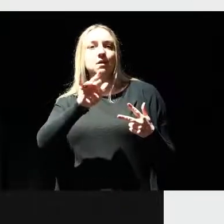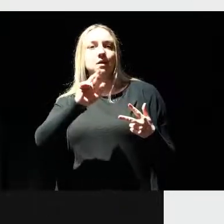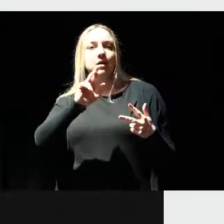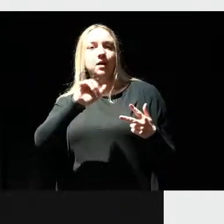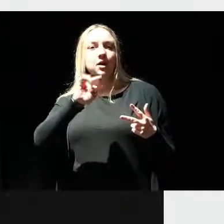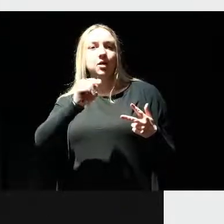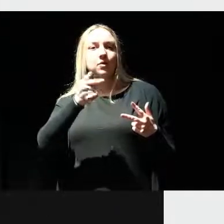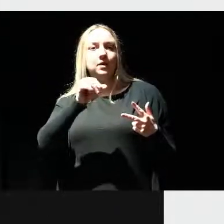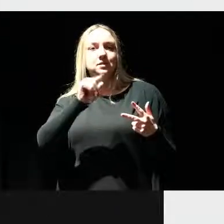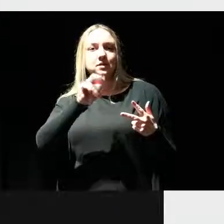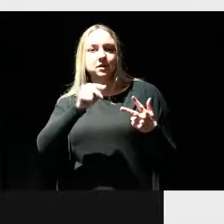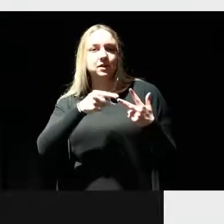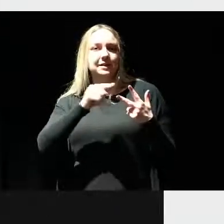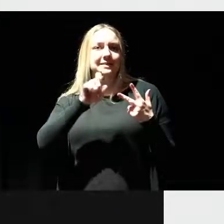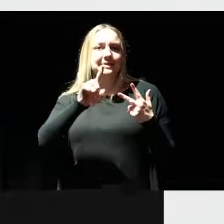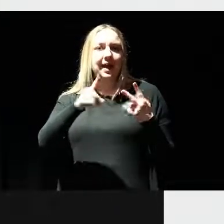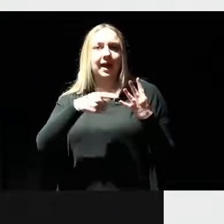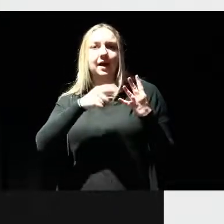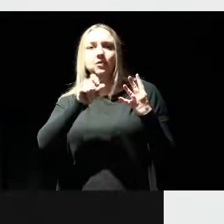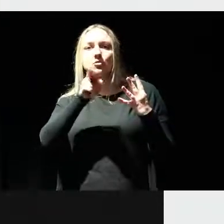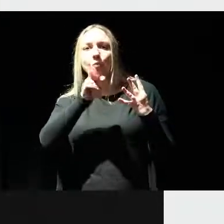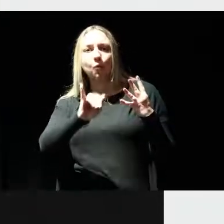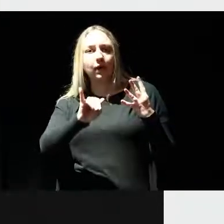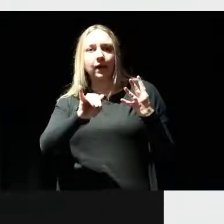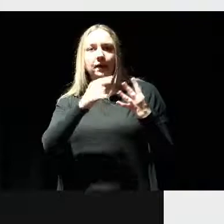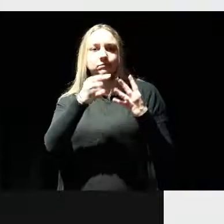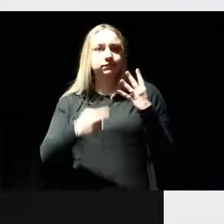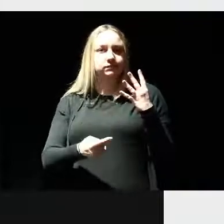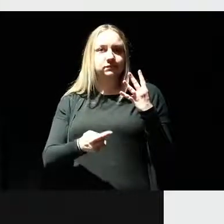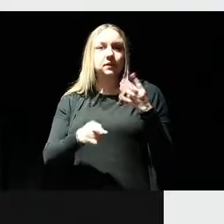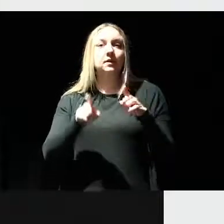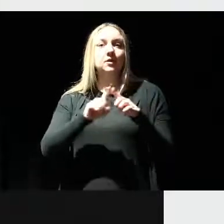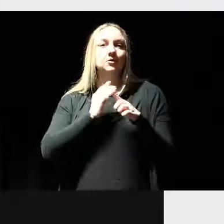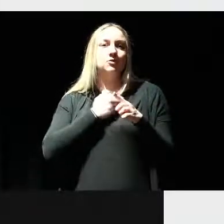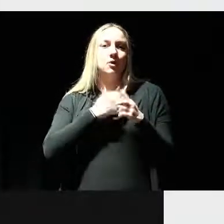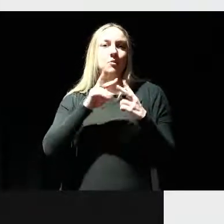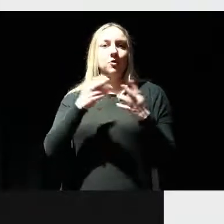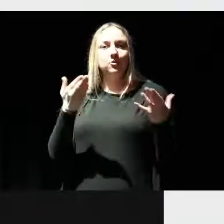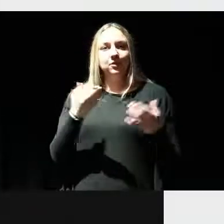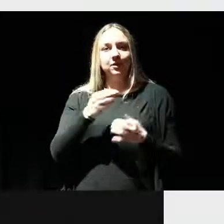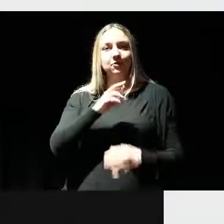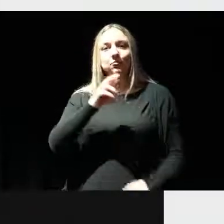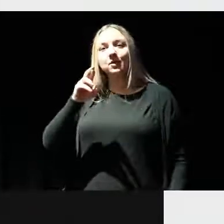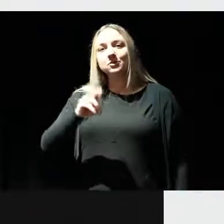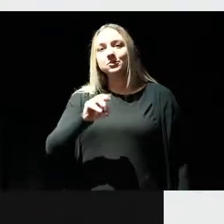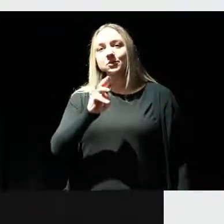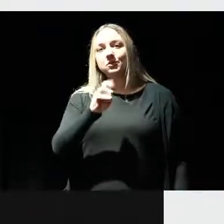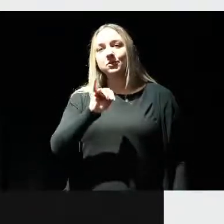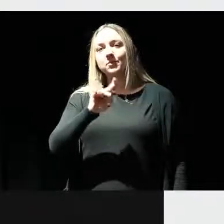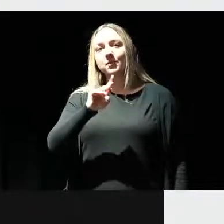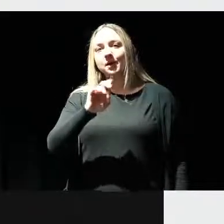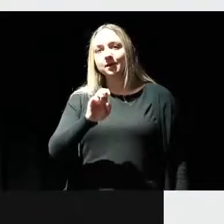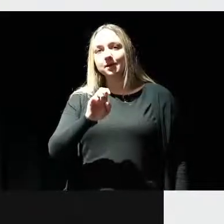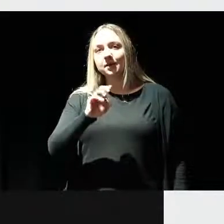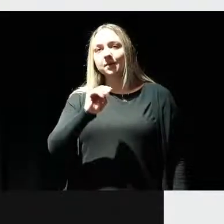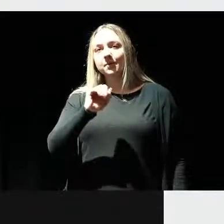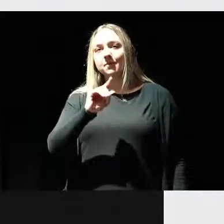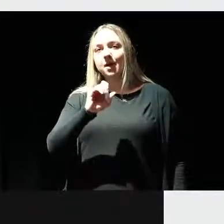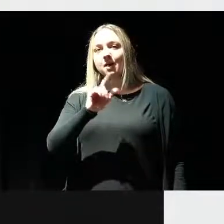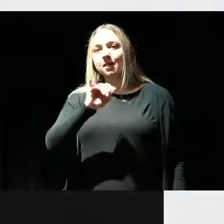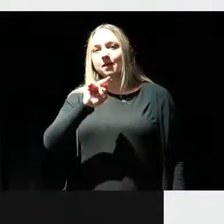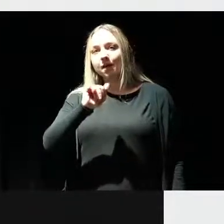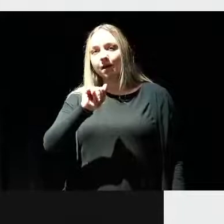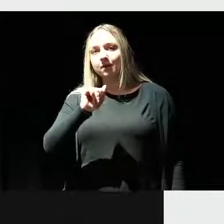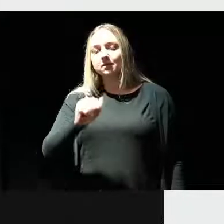Ted, Torrey, and our partner in Rochester, Mike Madalena. I named the lecture